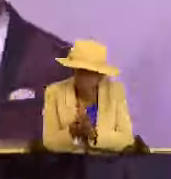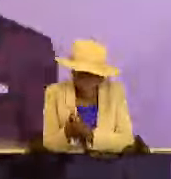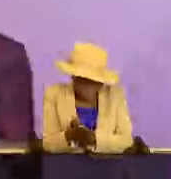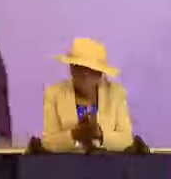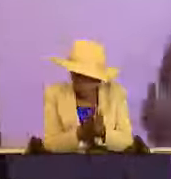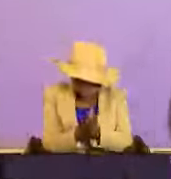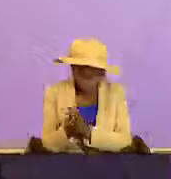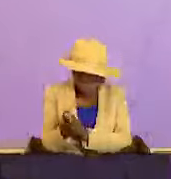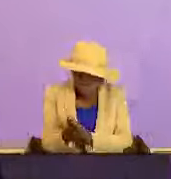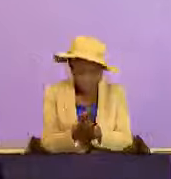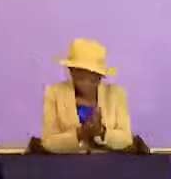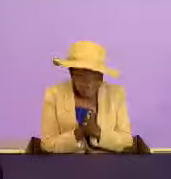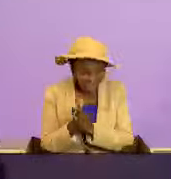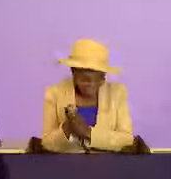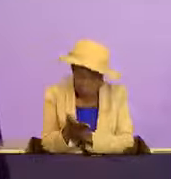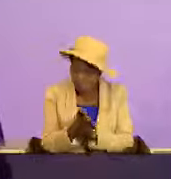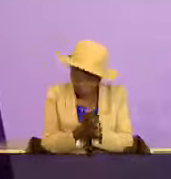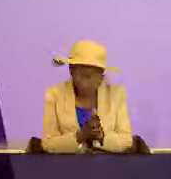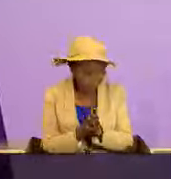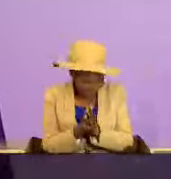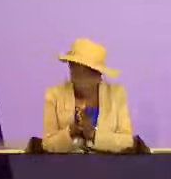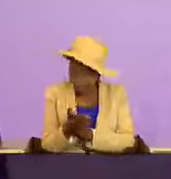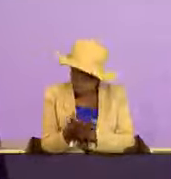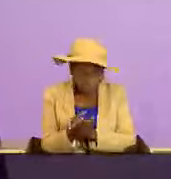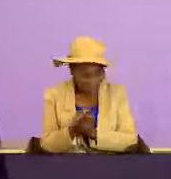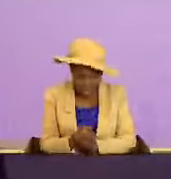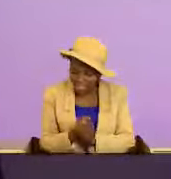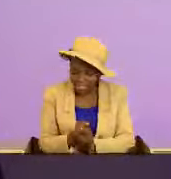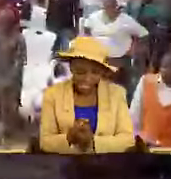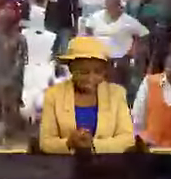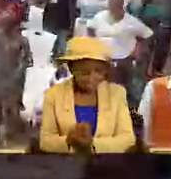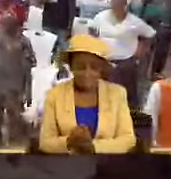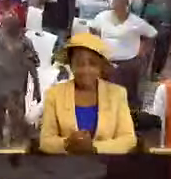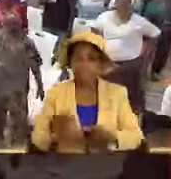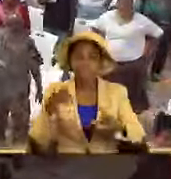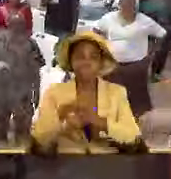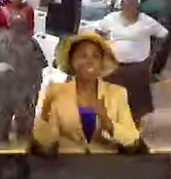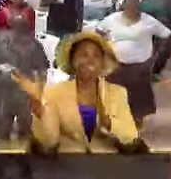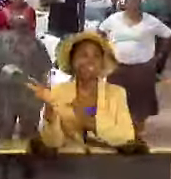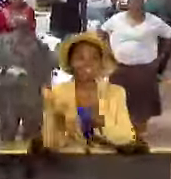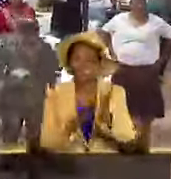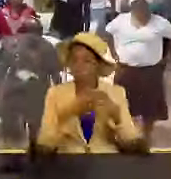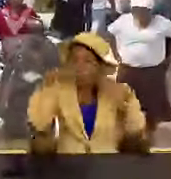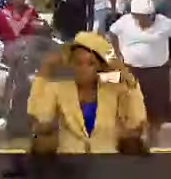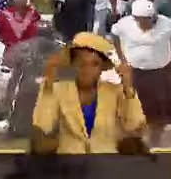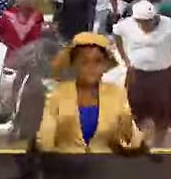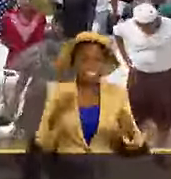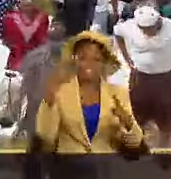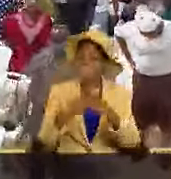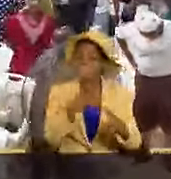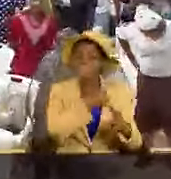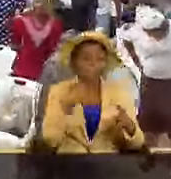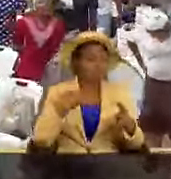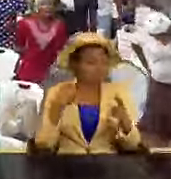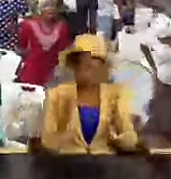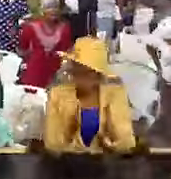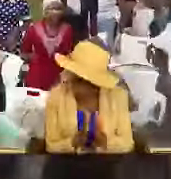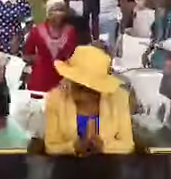yes thank you father in Jesus mighty name we